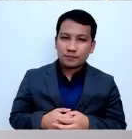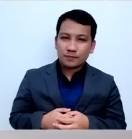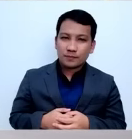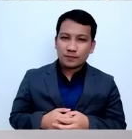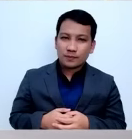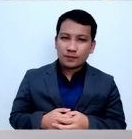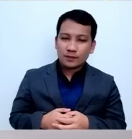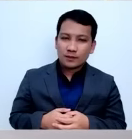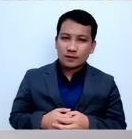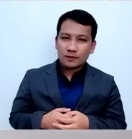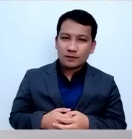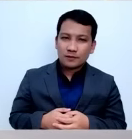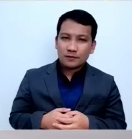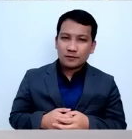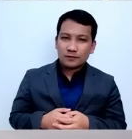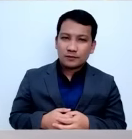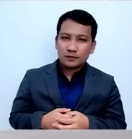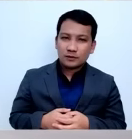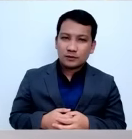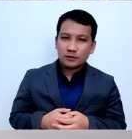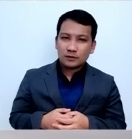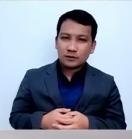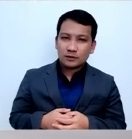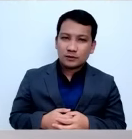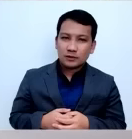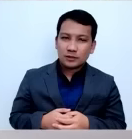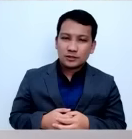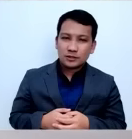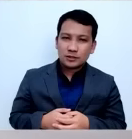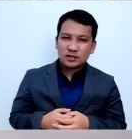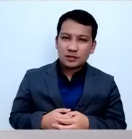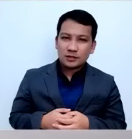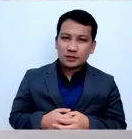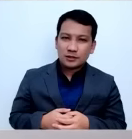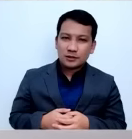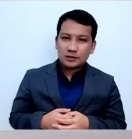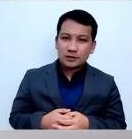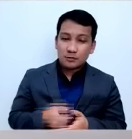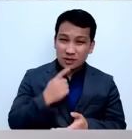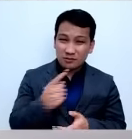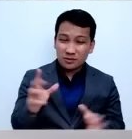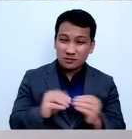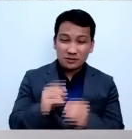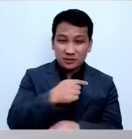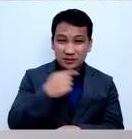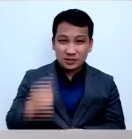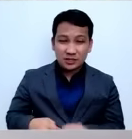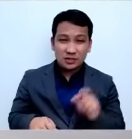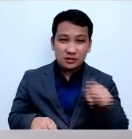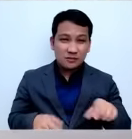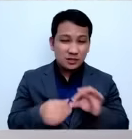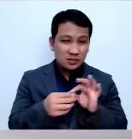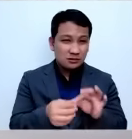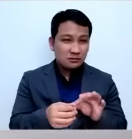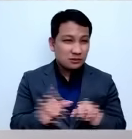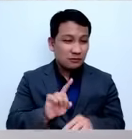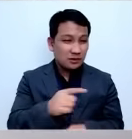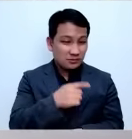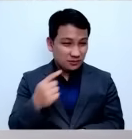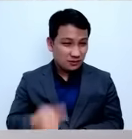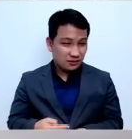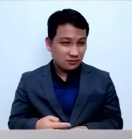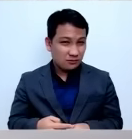agreement that the problems that we have in South China Sea with China should not be the